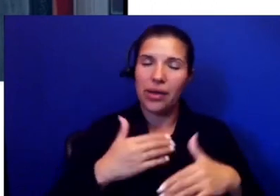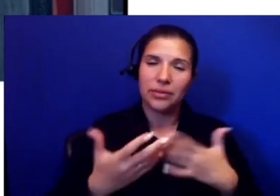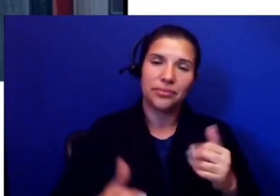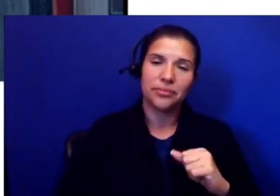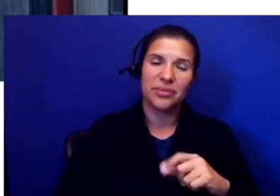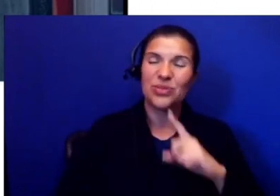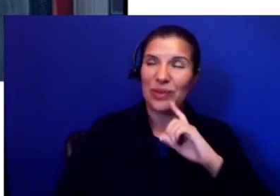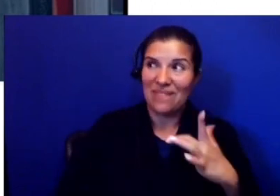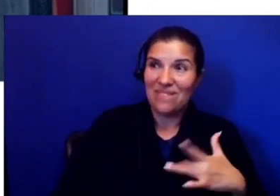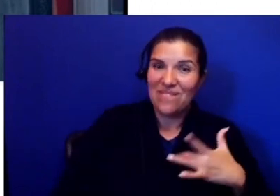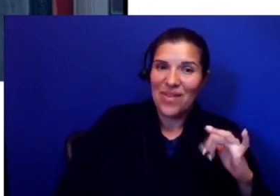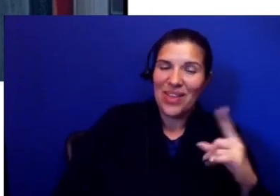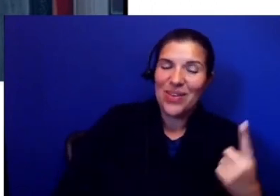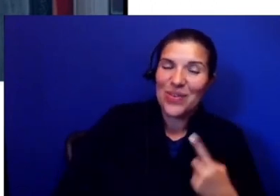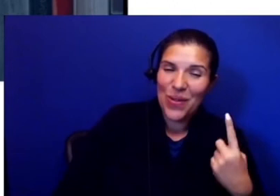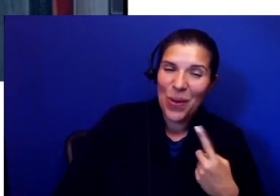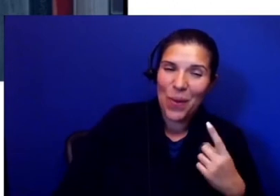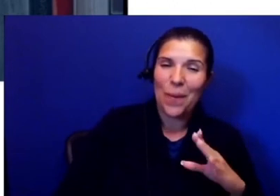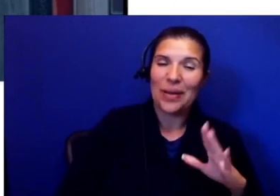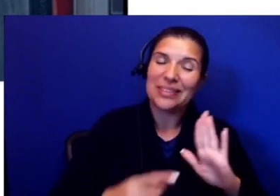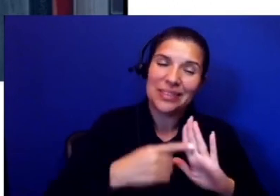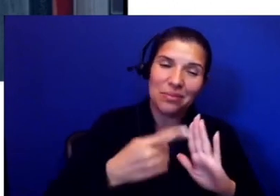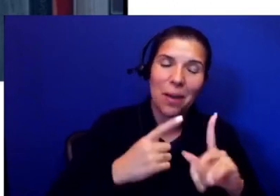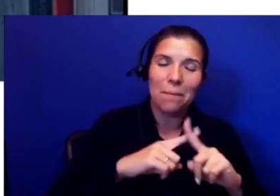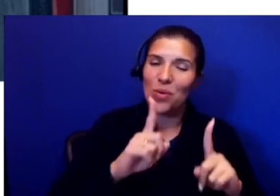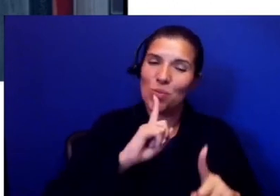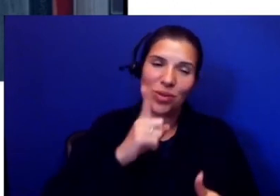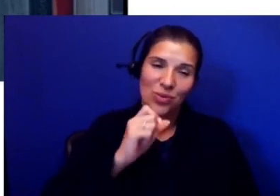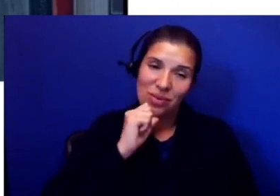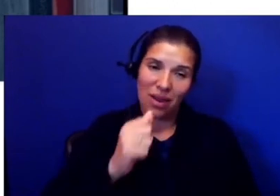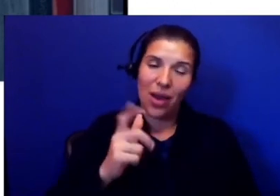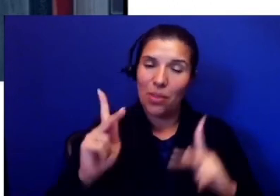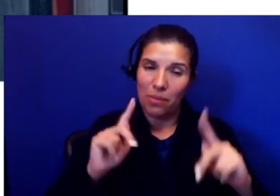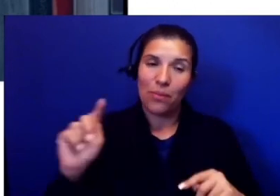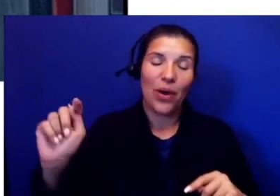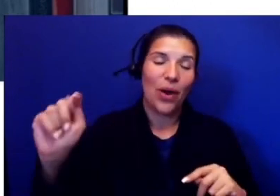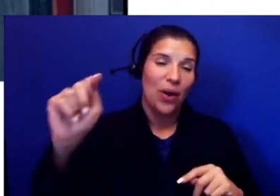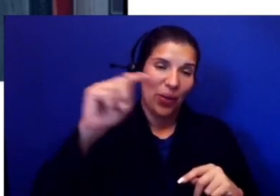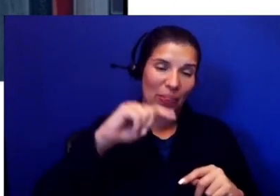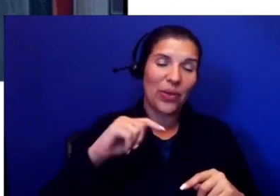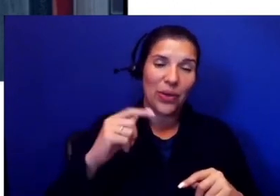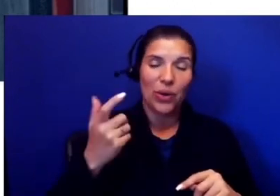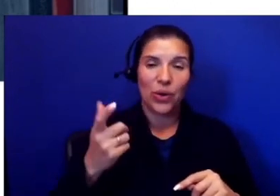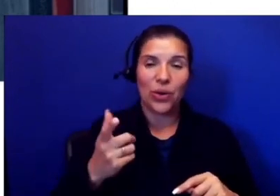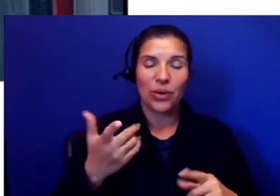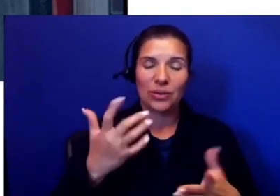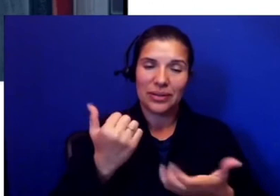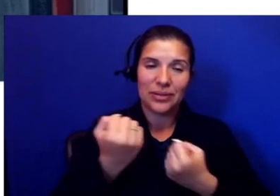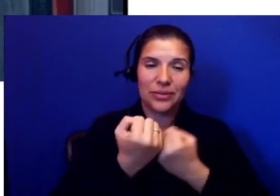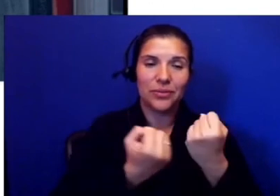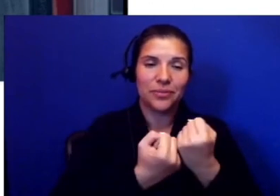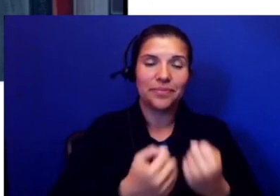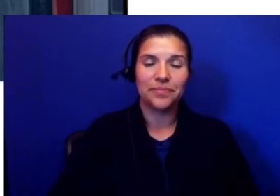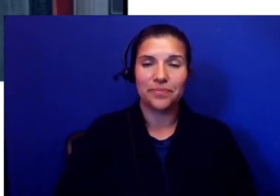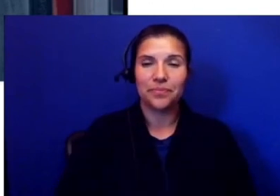it'll feel like you're alone sometimes, but you're really not. There are people out there. That's great. Keep that in mind. Yeah. And